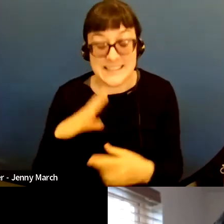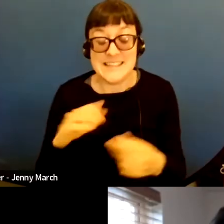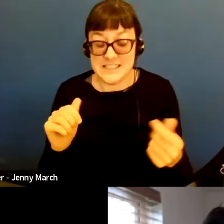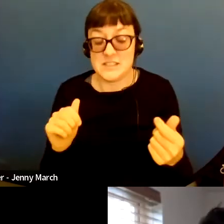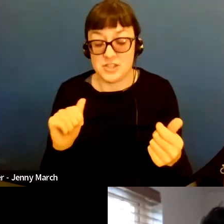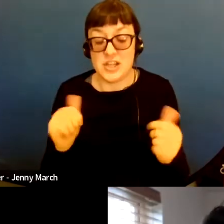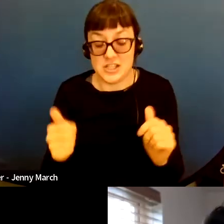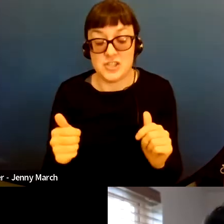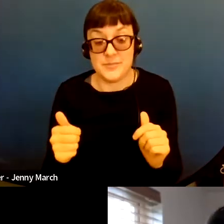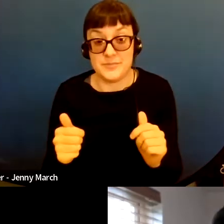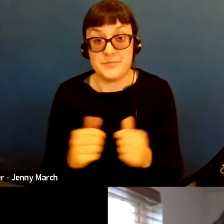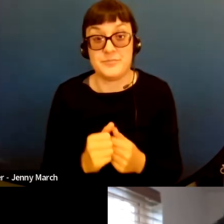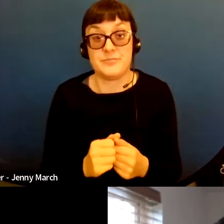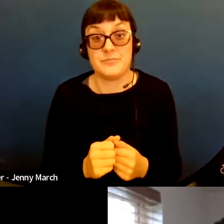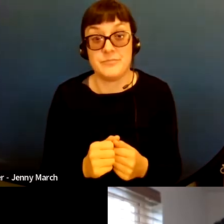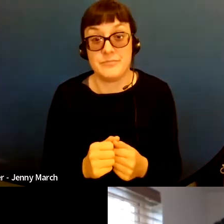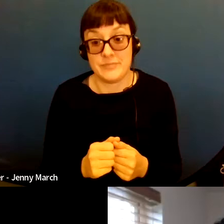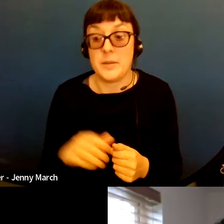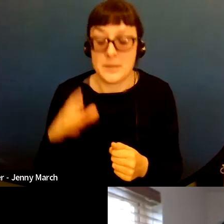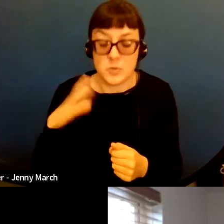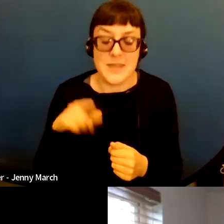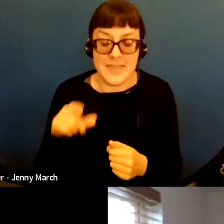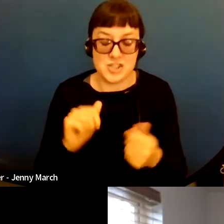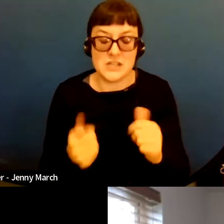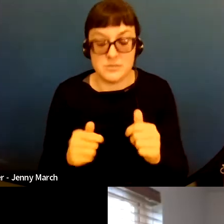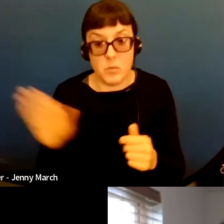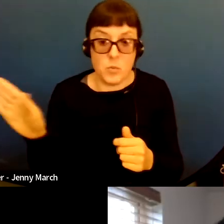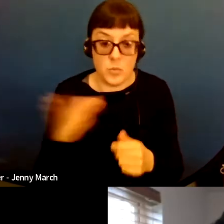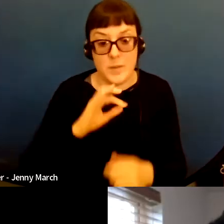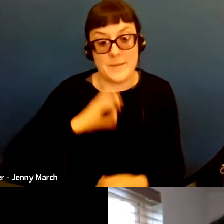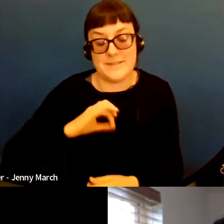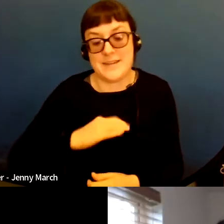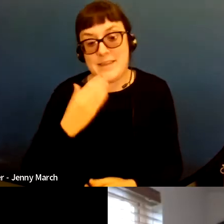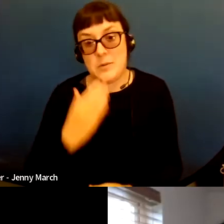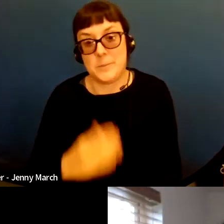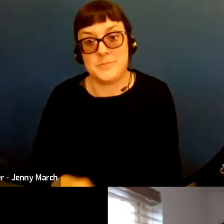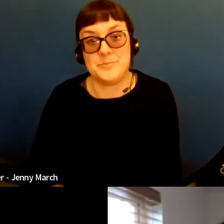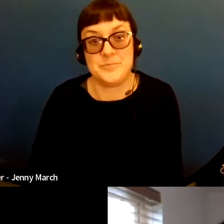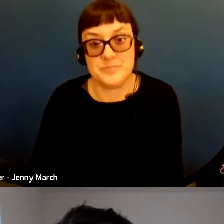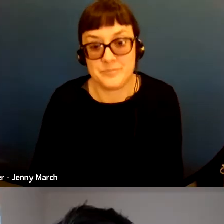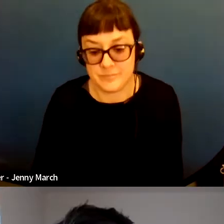outcomes, and certainly no uniformity without that change. Thanks.